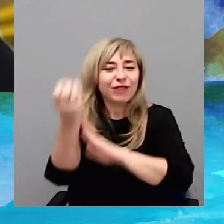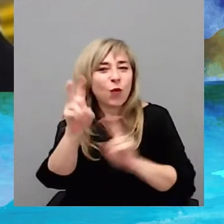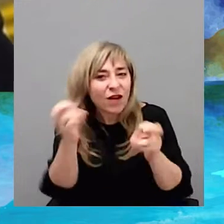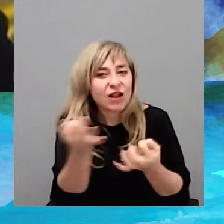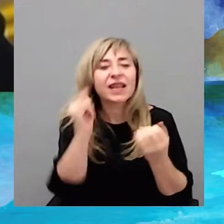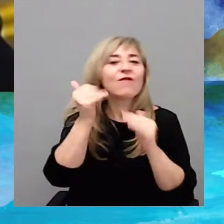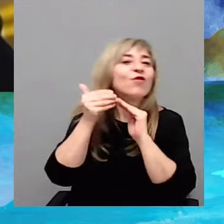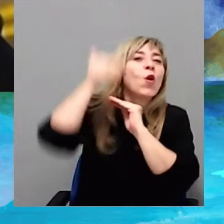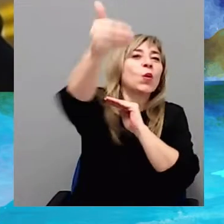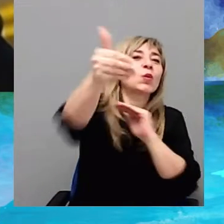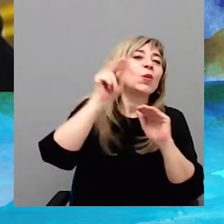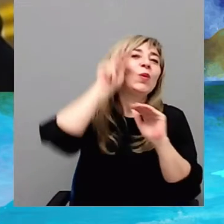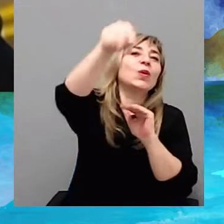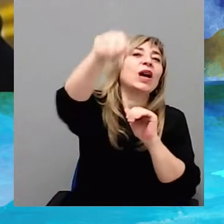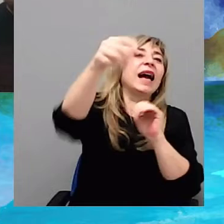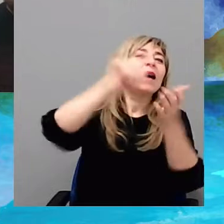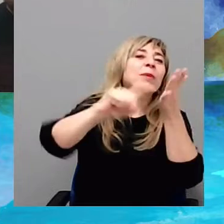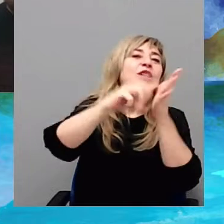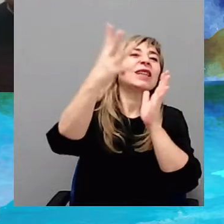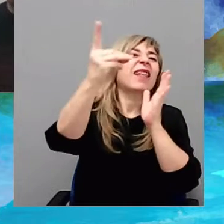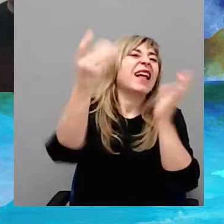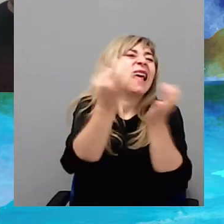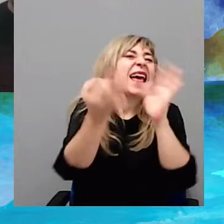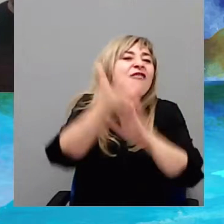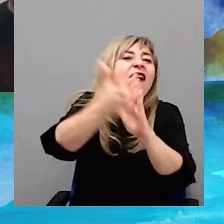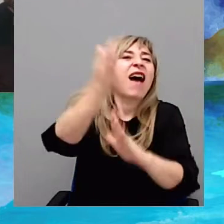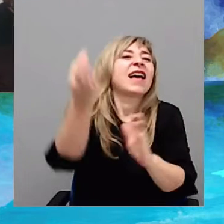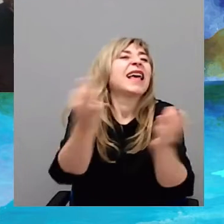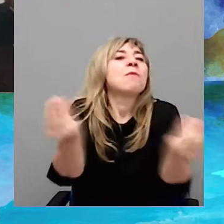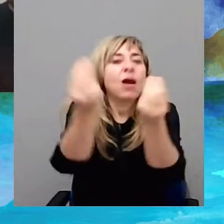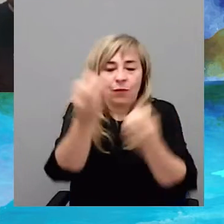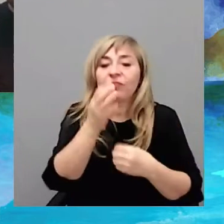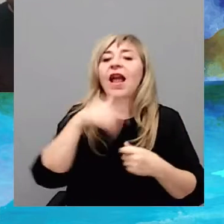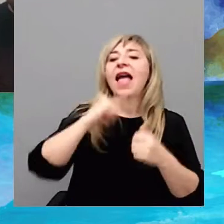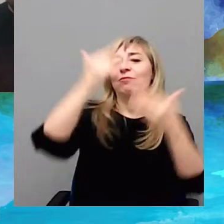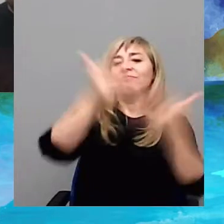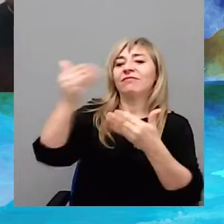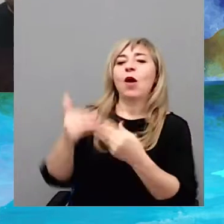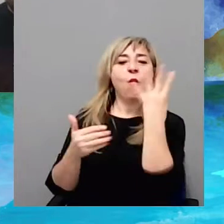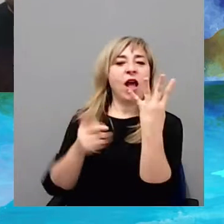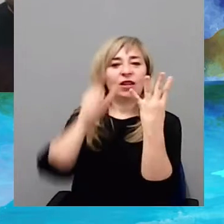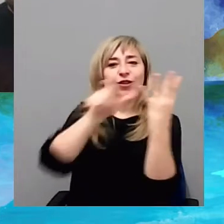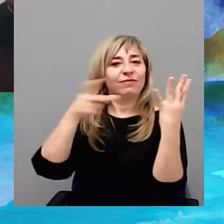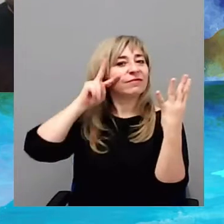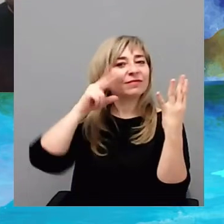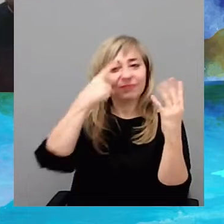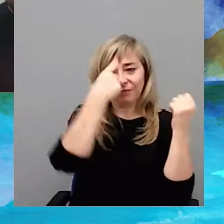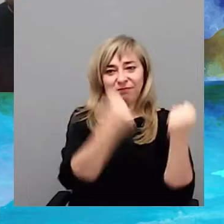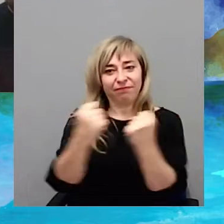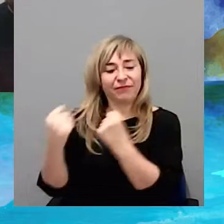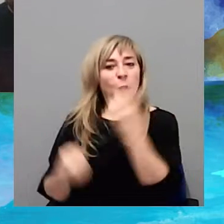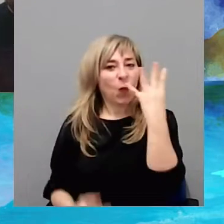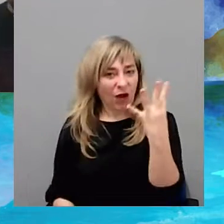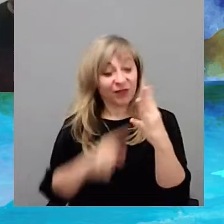and what the future holds. And to do that, we have 4 experts. who are going to